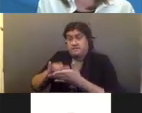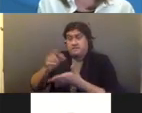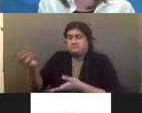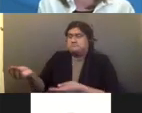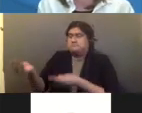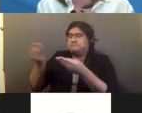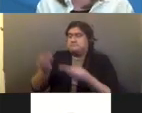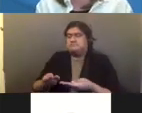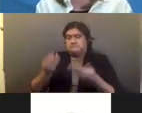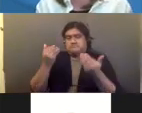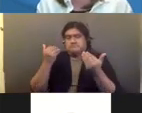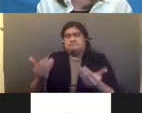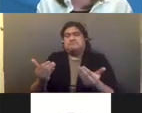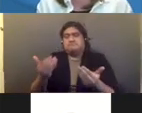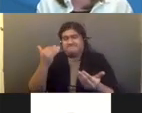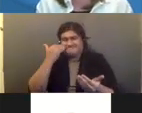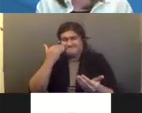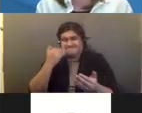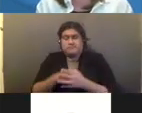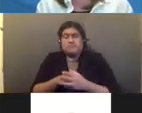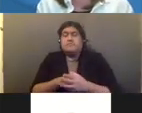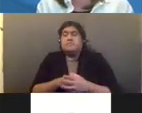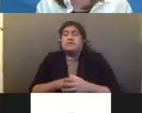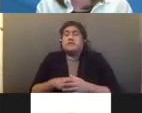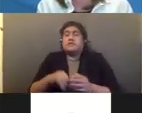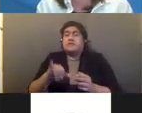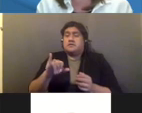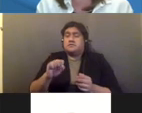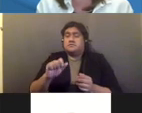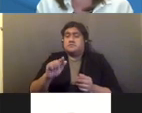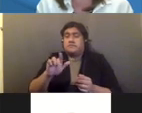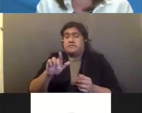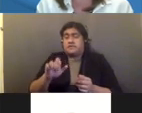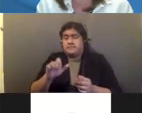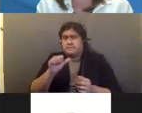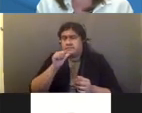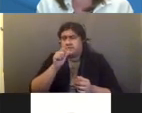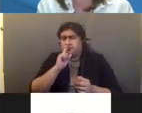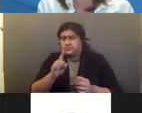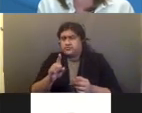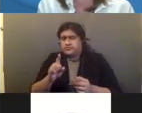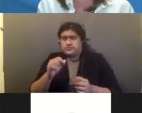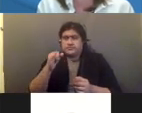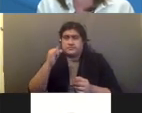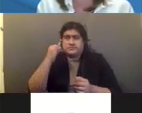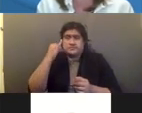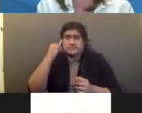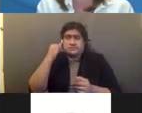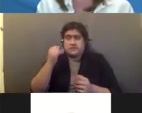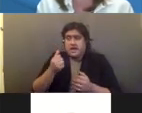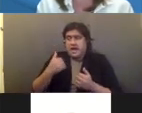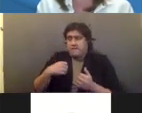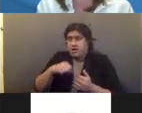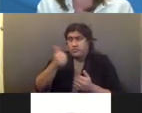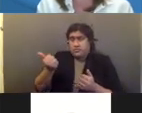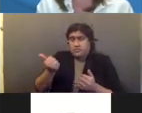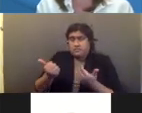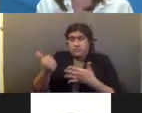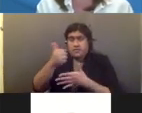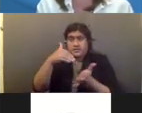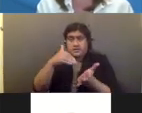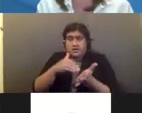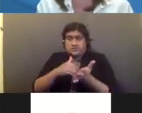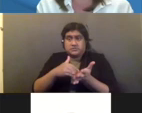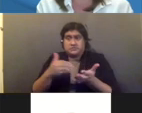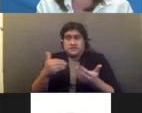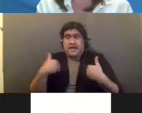And Isabel, I don't know at what point you might want our other primary care docs who are present tonight to introduce themselves briefly.